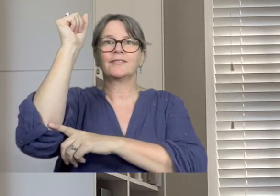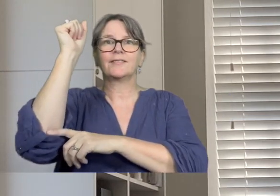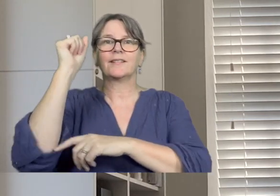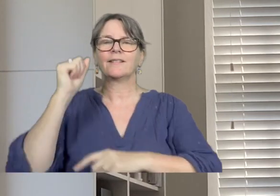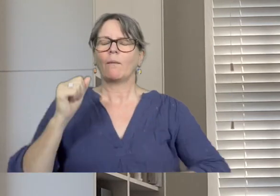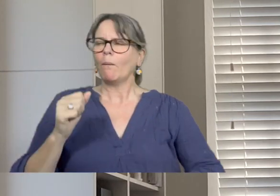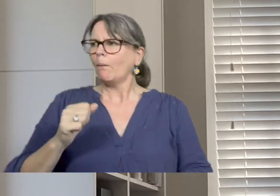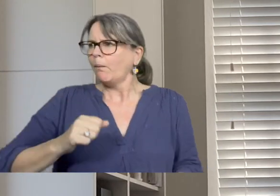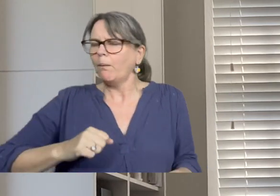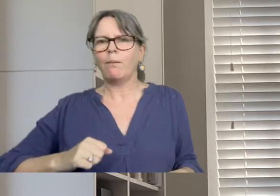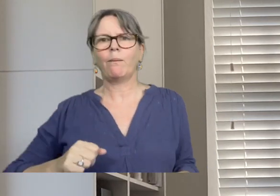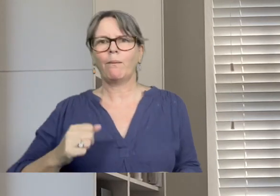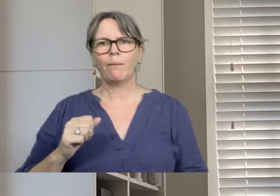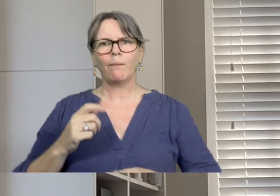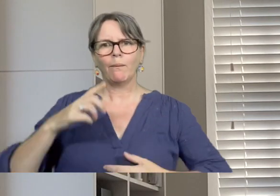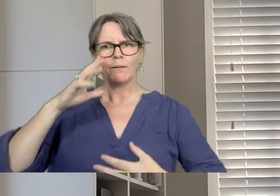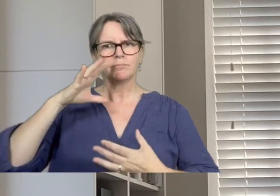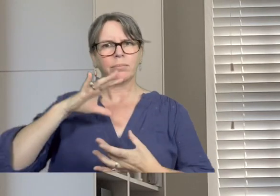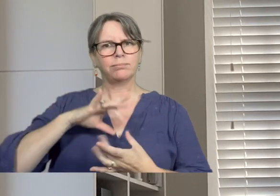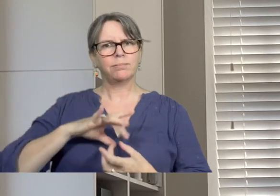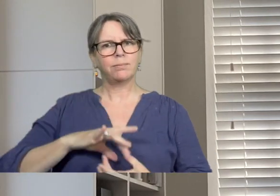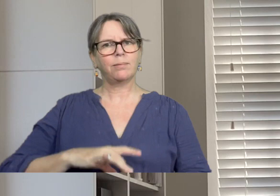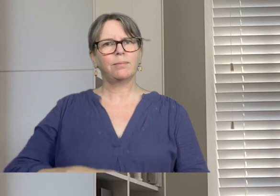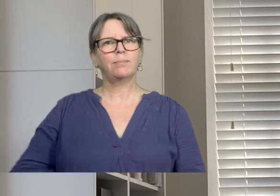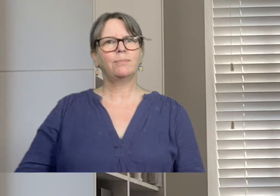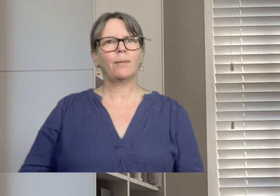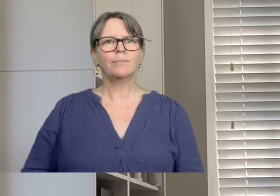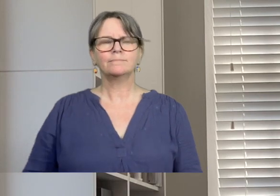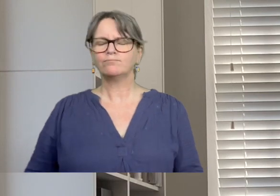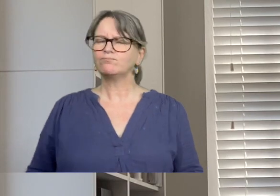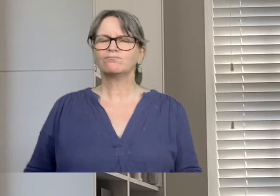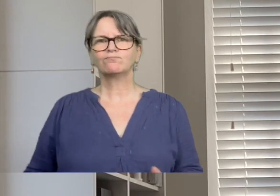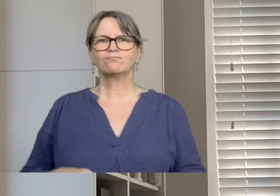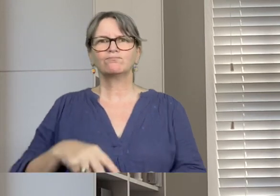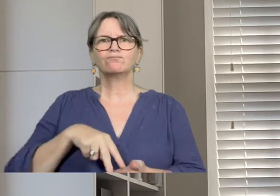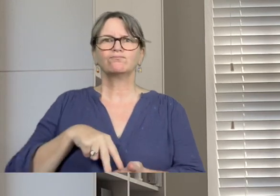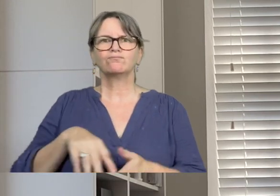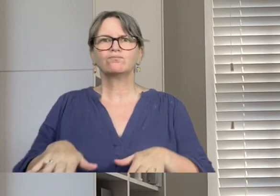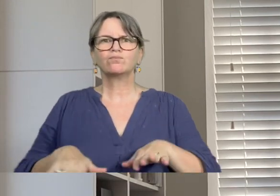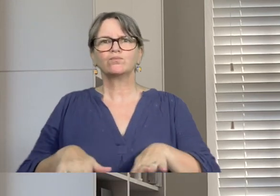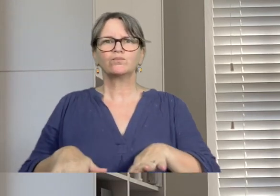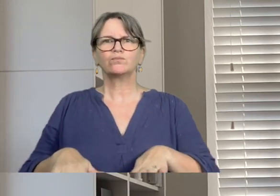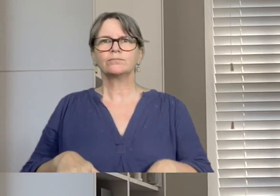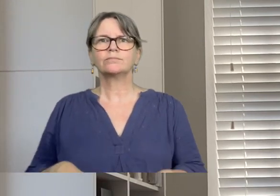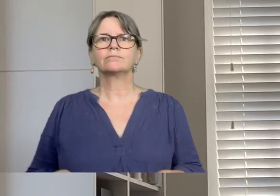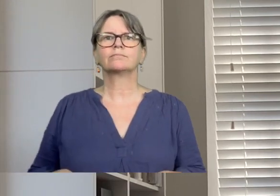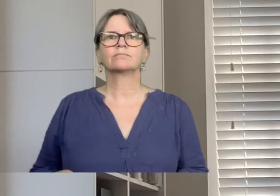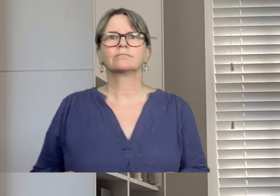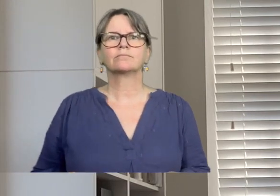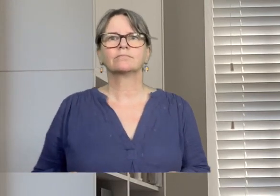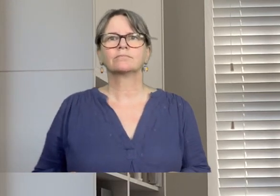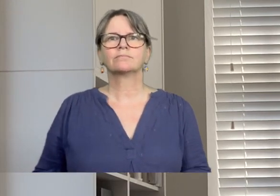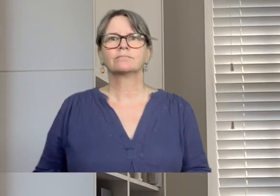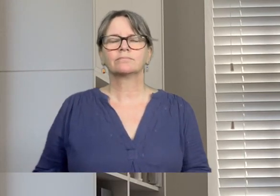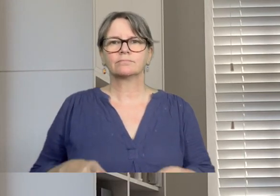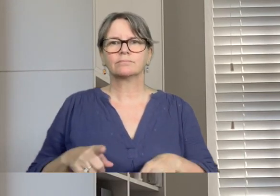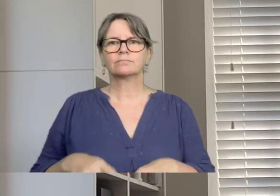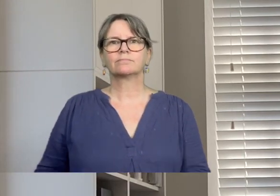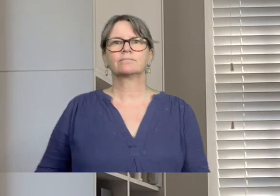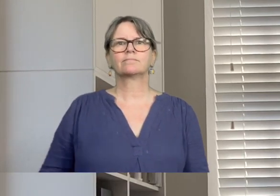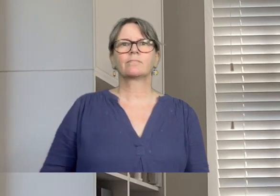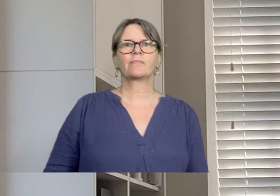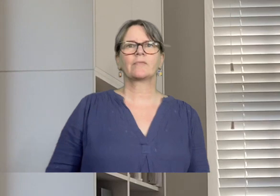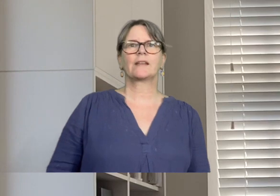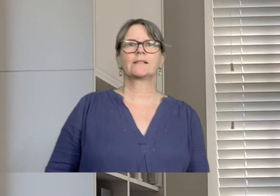Allow yourself to have a moment to arrive at the top. Feel free to rearrange and find